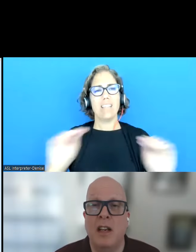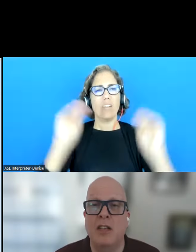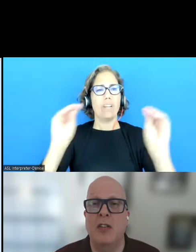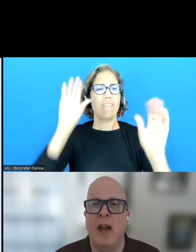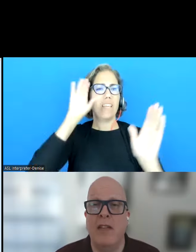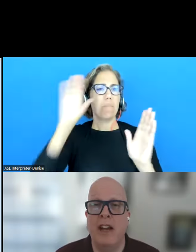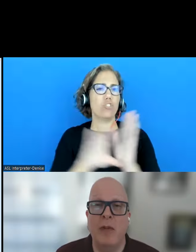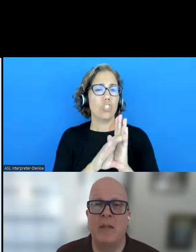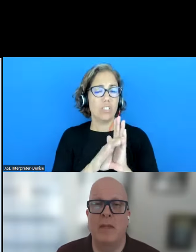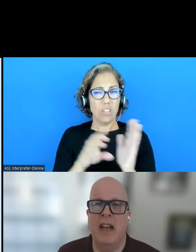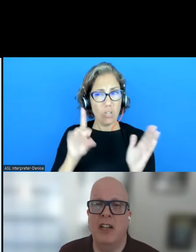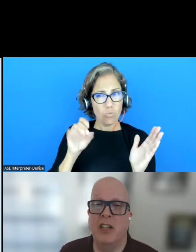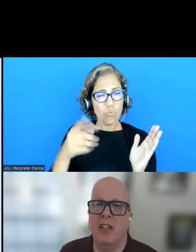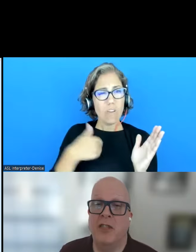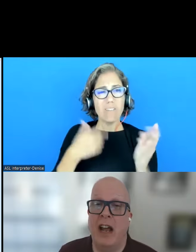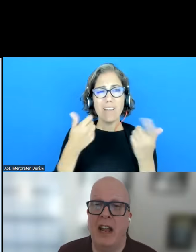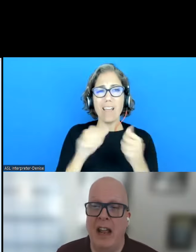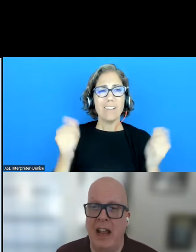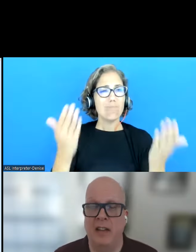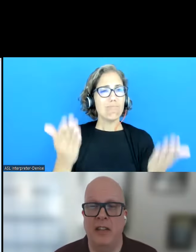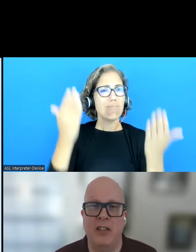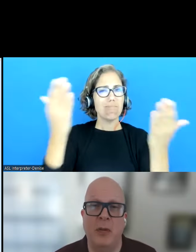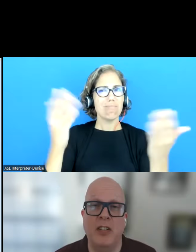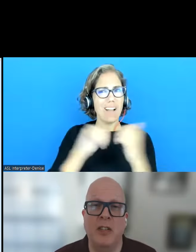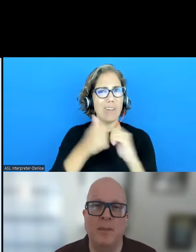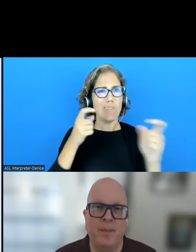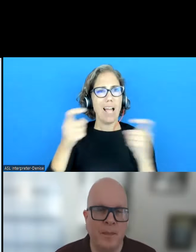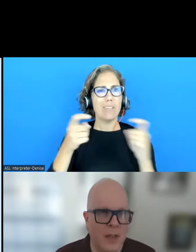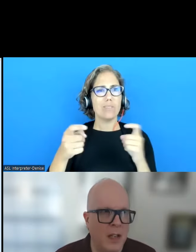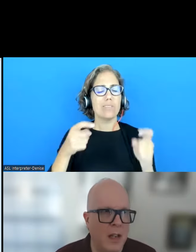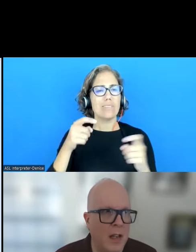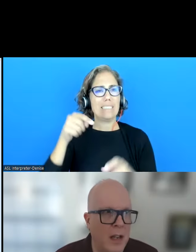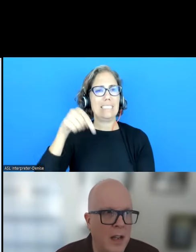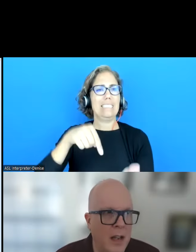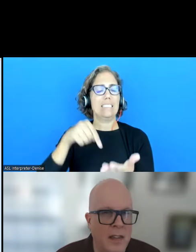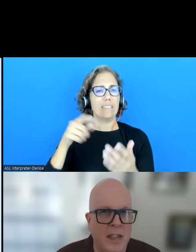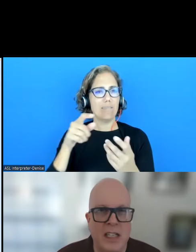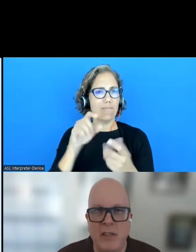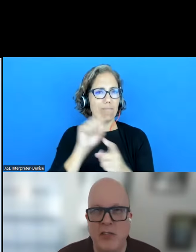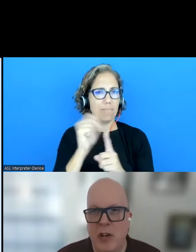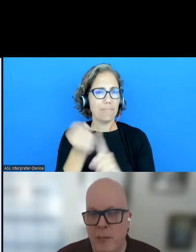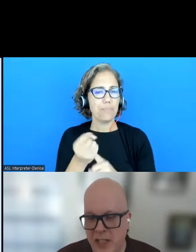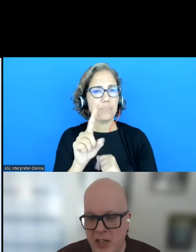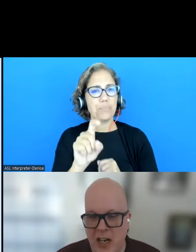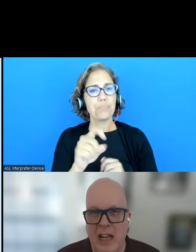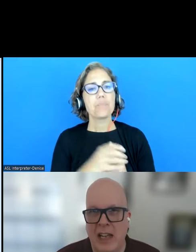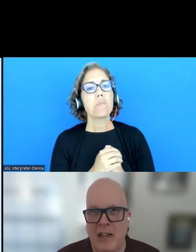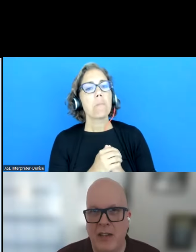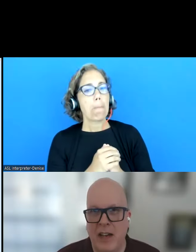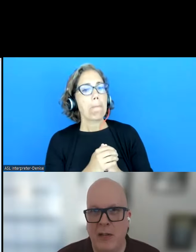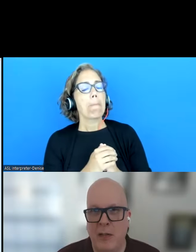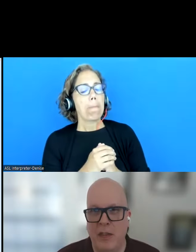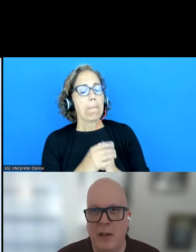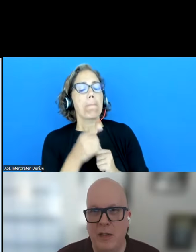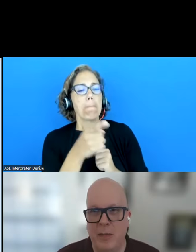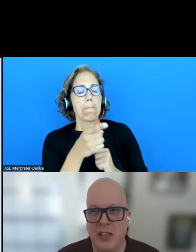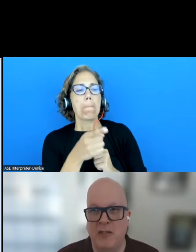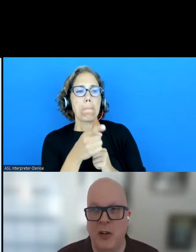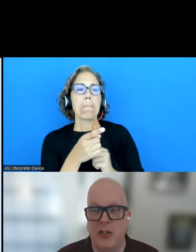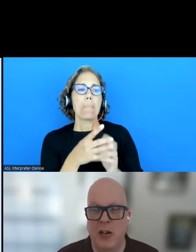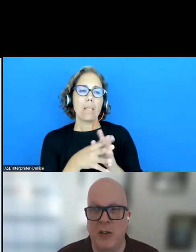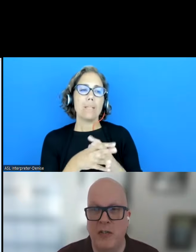Do you have any recommendations for how to handle this situation? This leaves you in a position a lot like